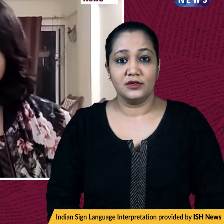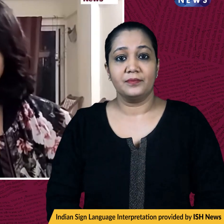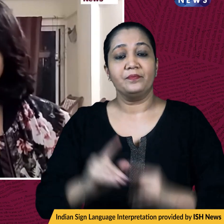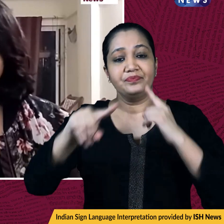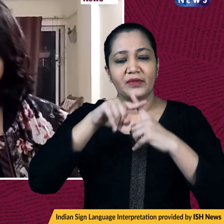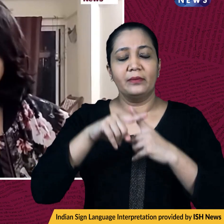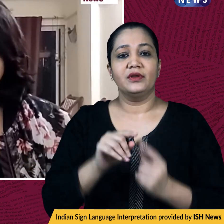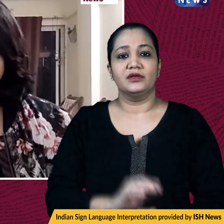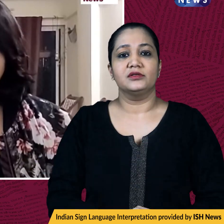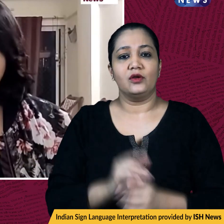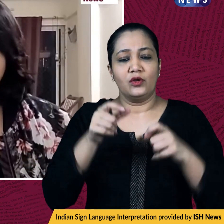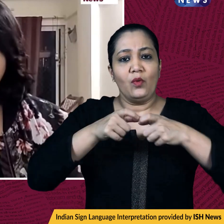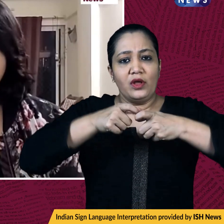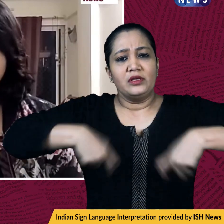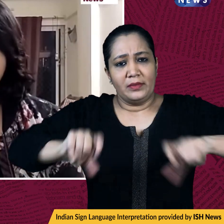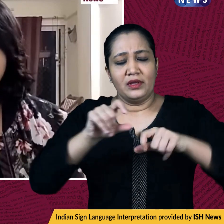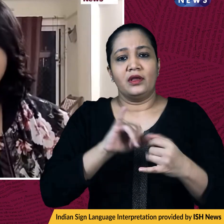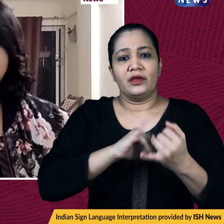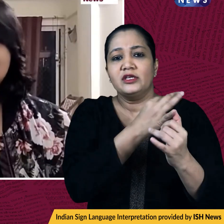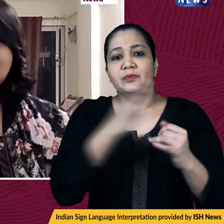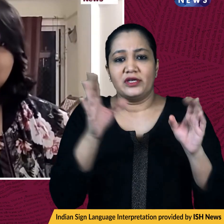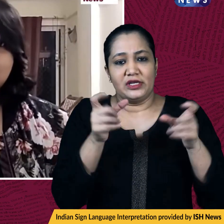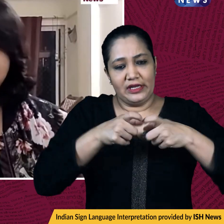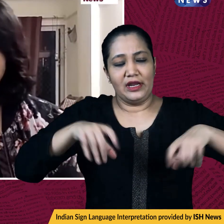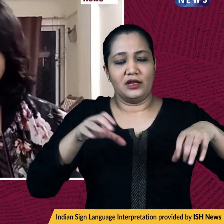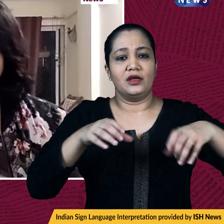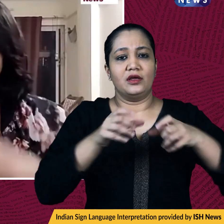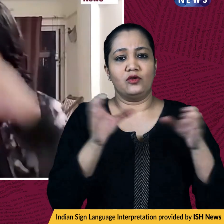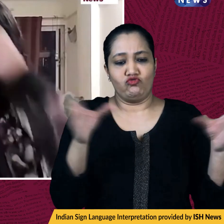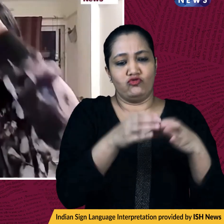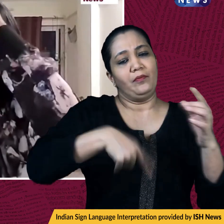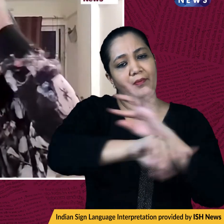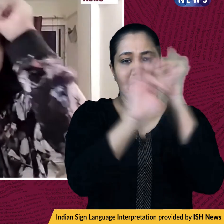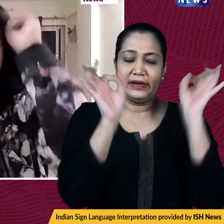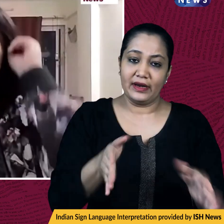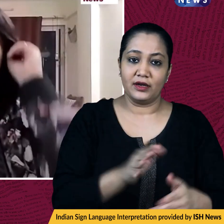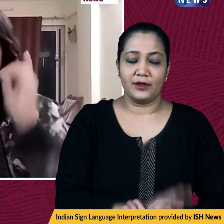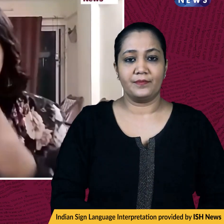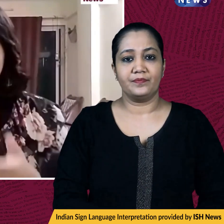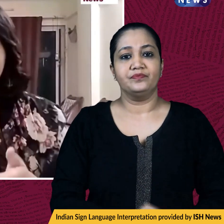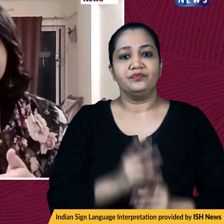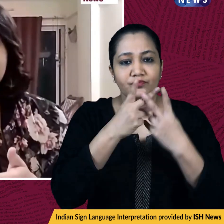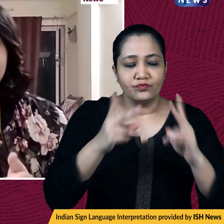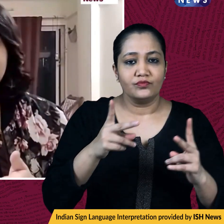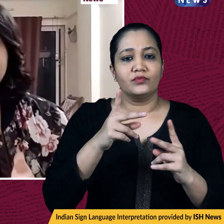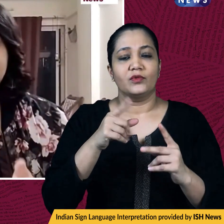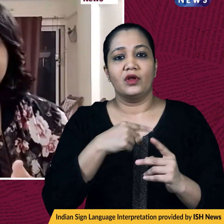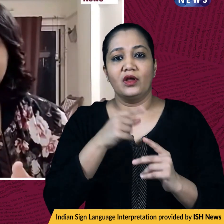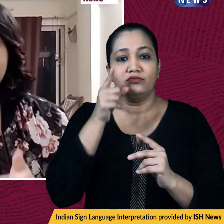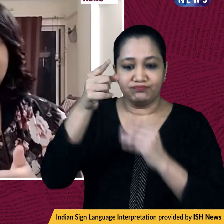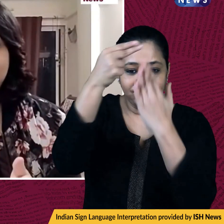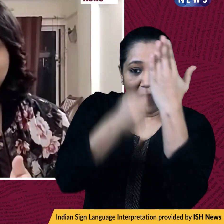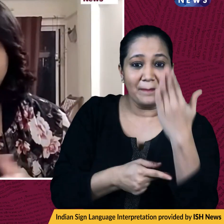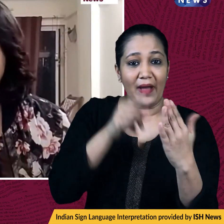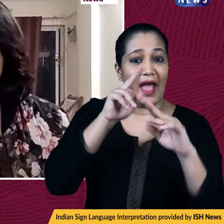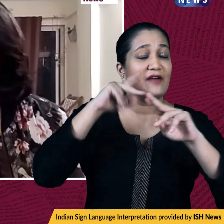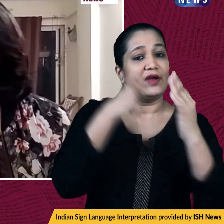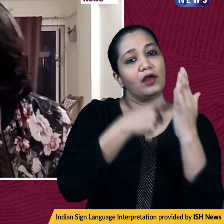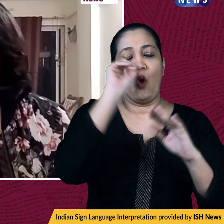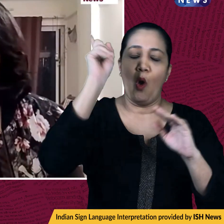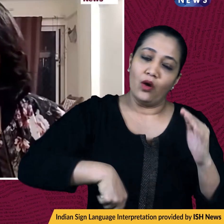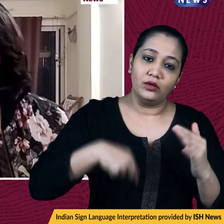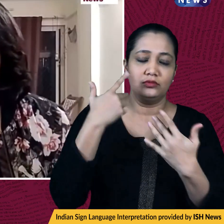above since December 18, 2020. Moderna's COVID-19 vaccine is the second one after Pfizer's COVID